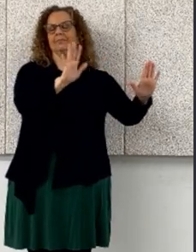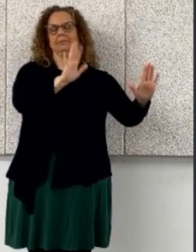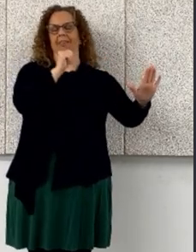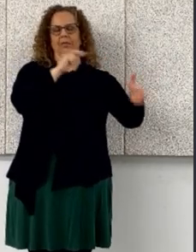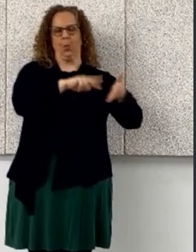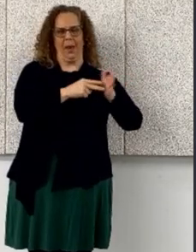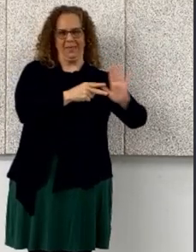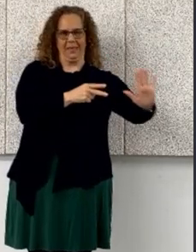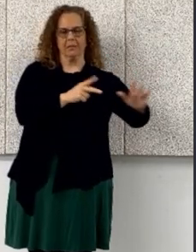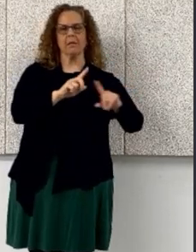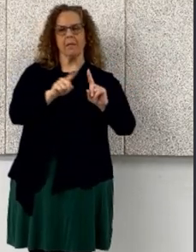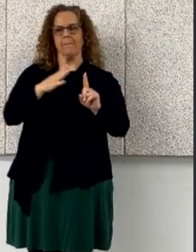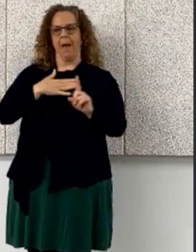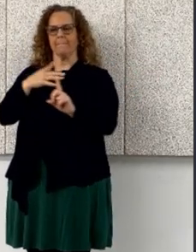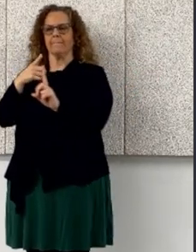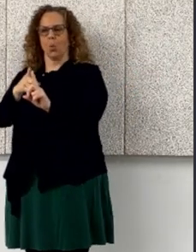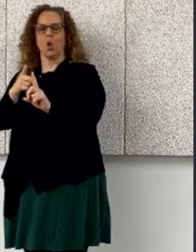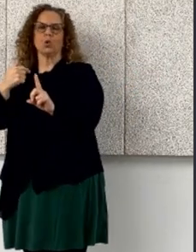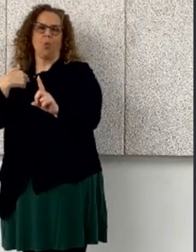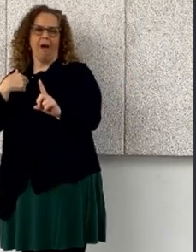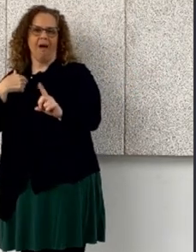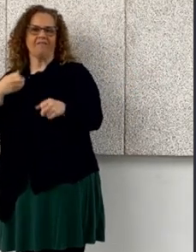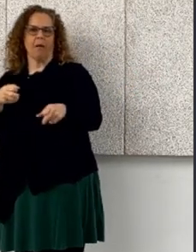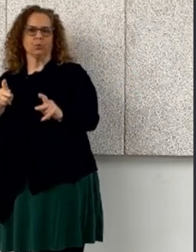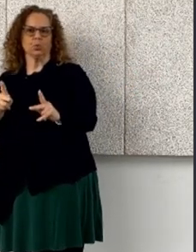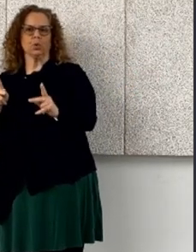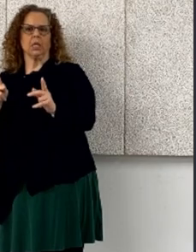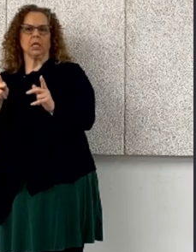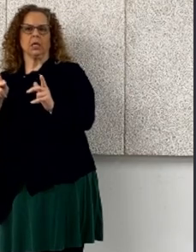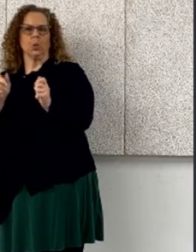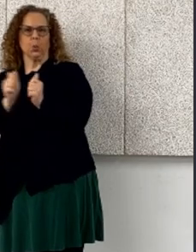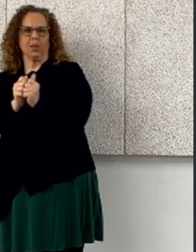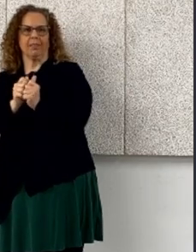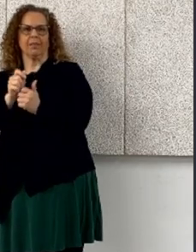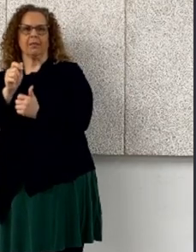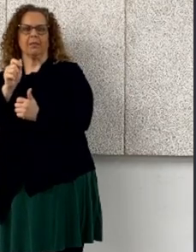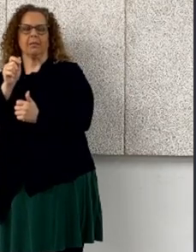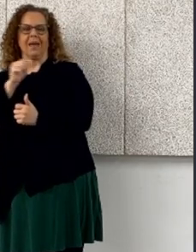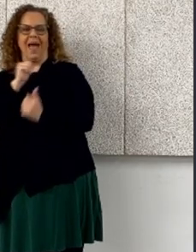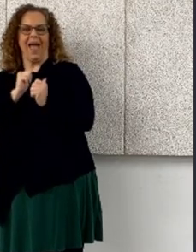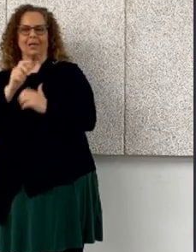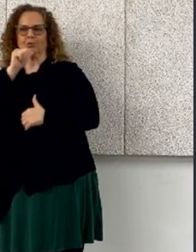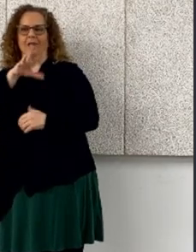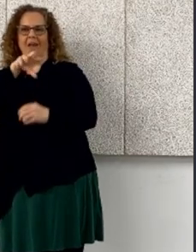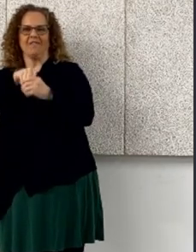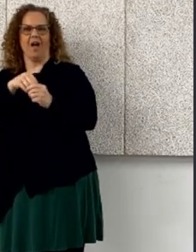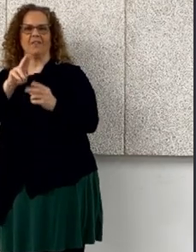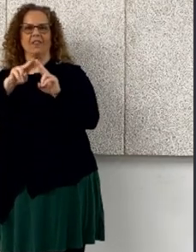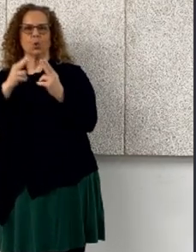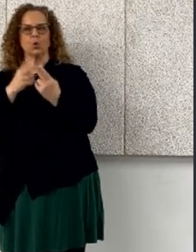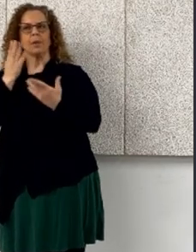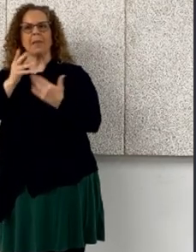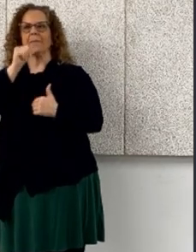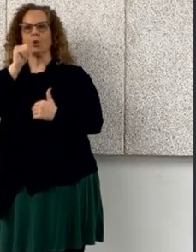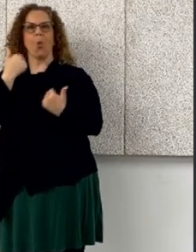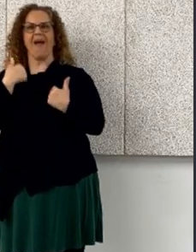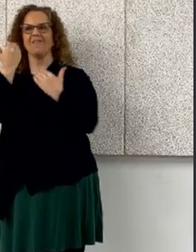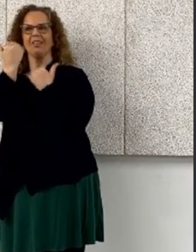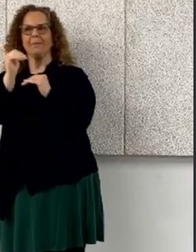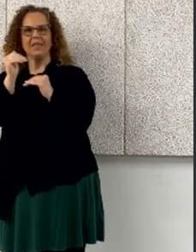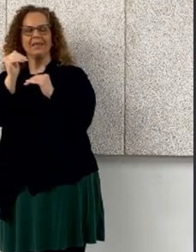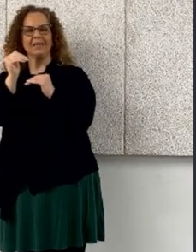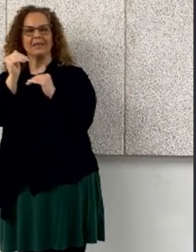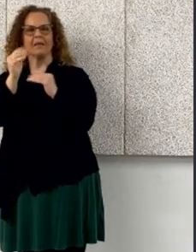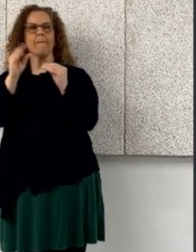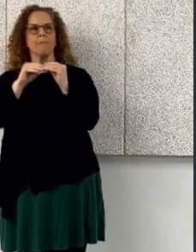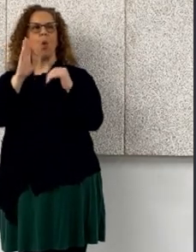for your particular need, maybe there's a project that's the right fit for. So then you're not limited to the 16 performances. You can go to 21 and you can be